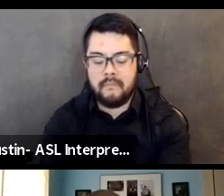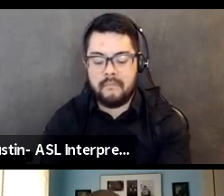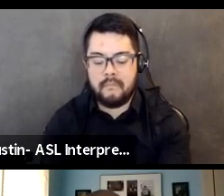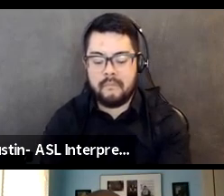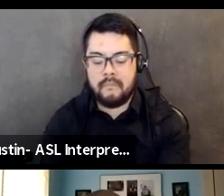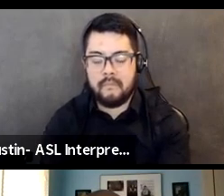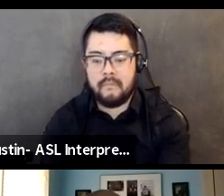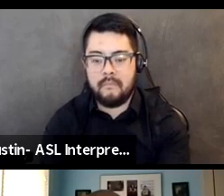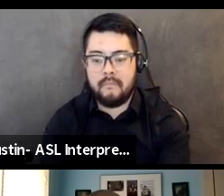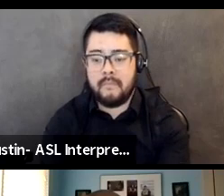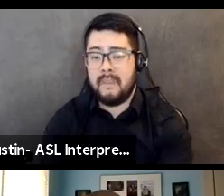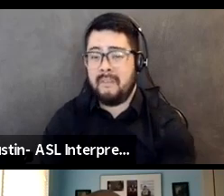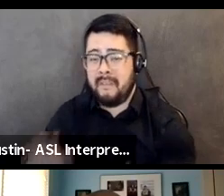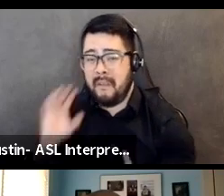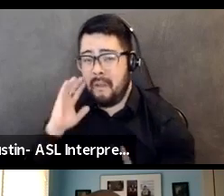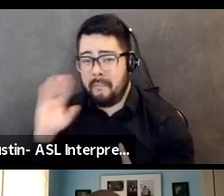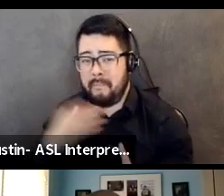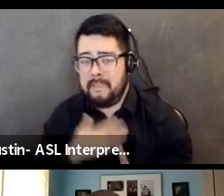please